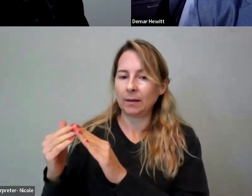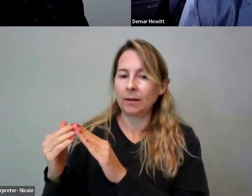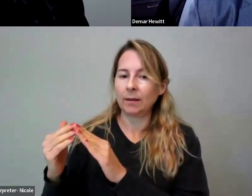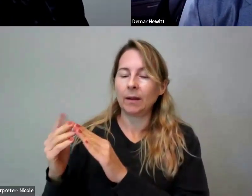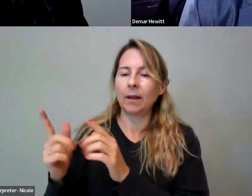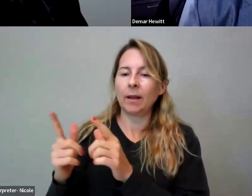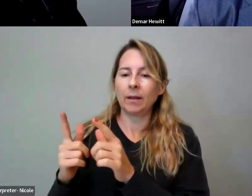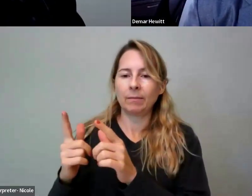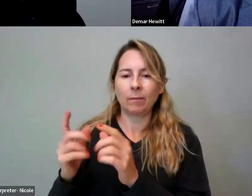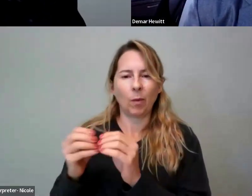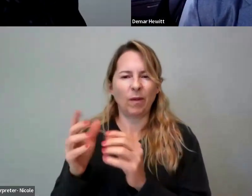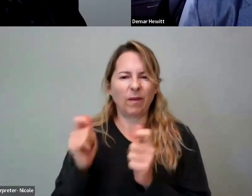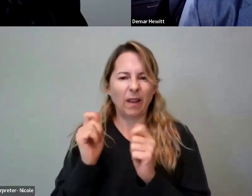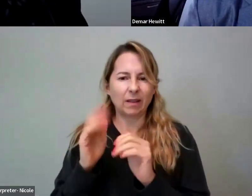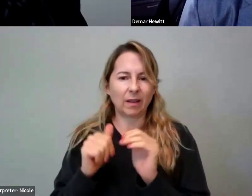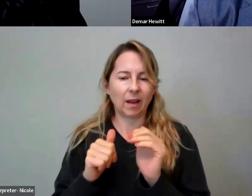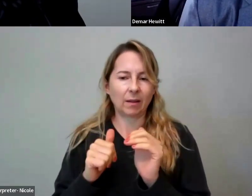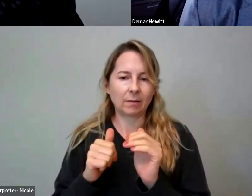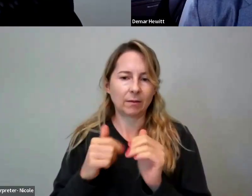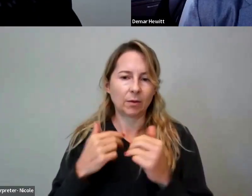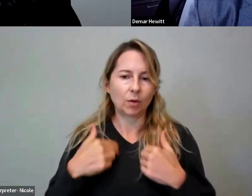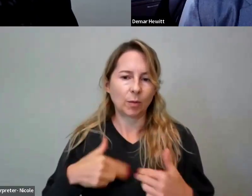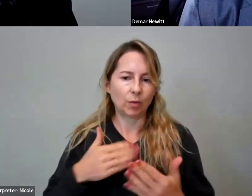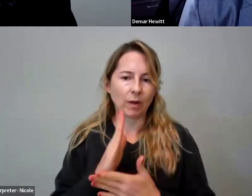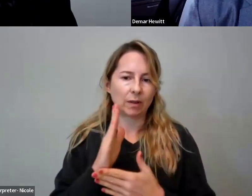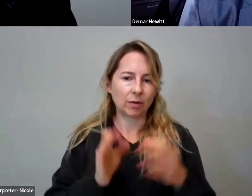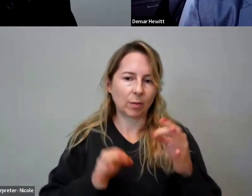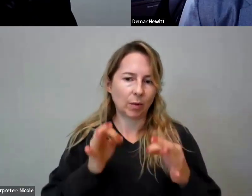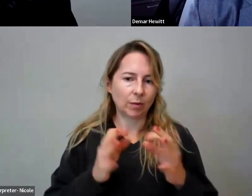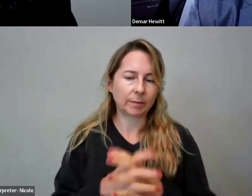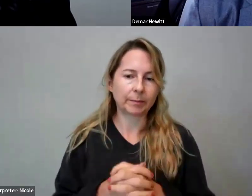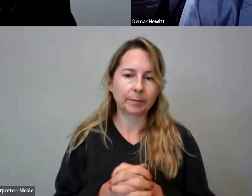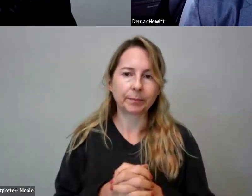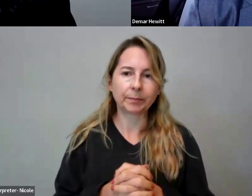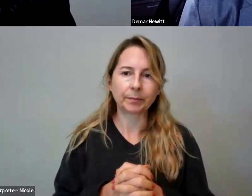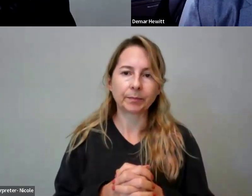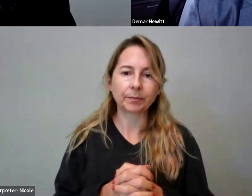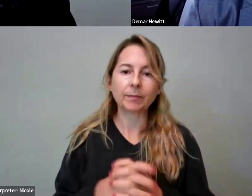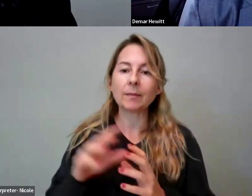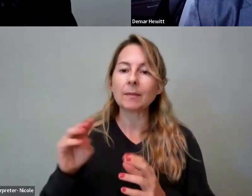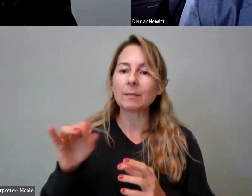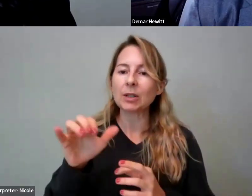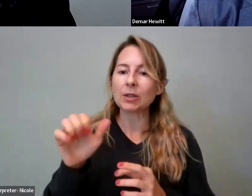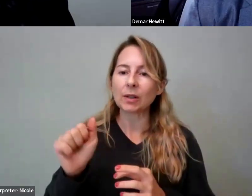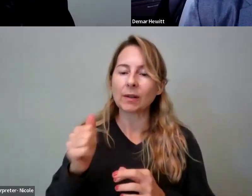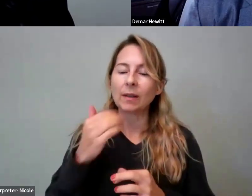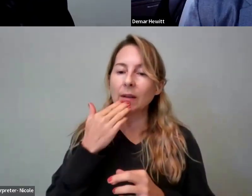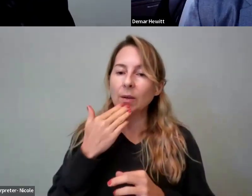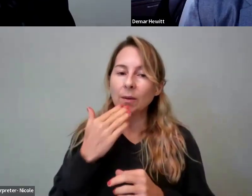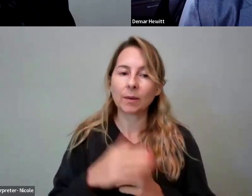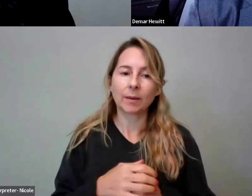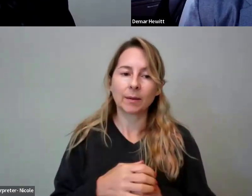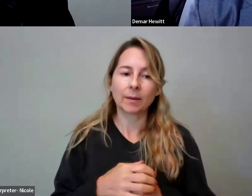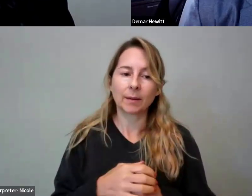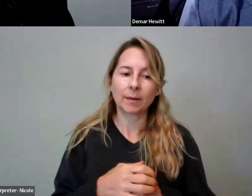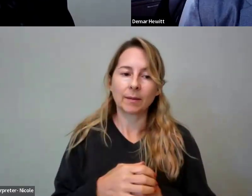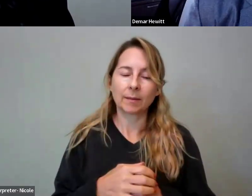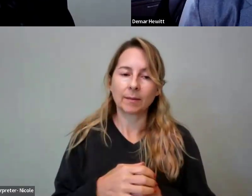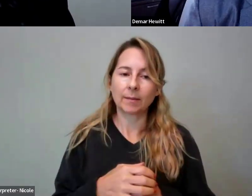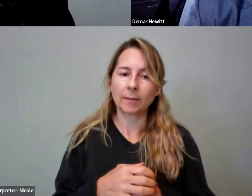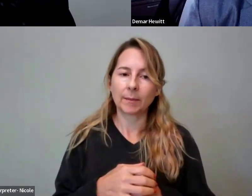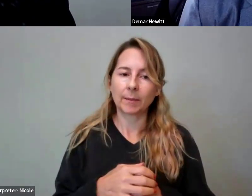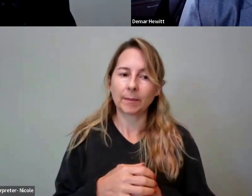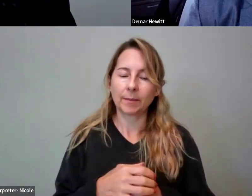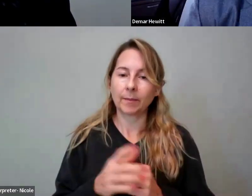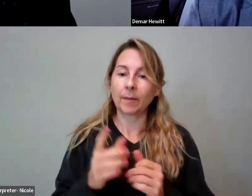rights tribunal. Thank you. Another question is with terms of disabilities. Is it